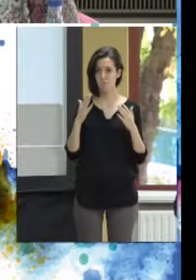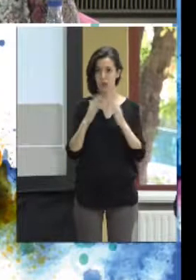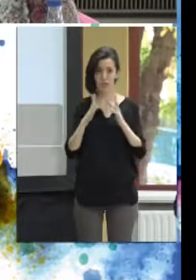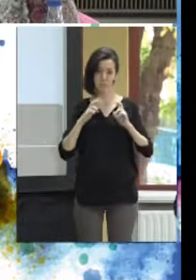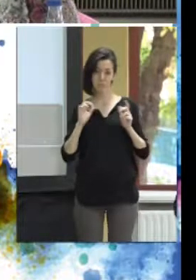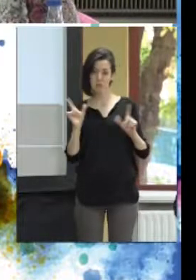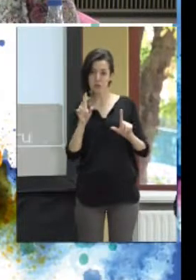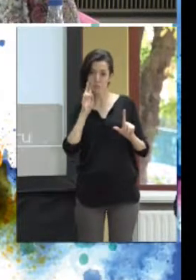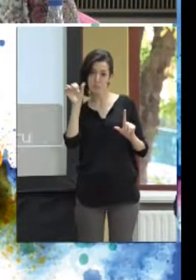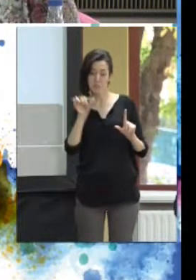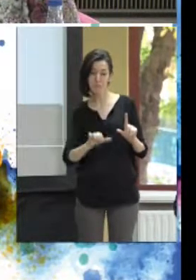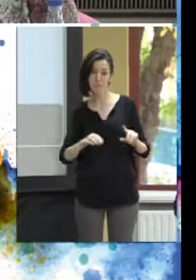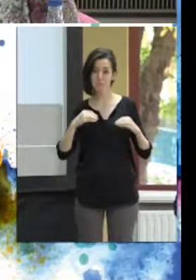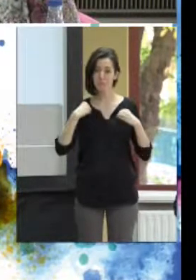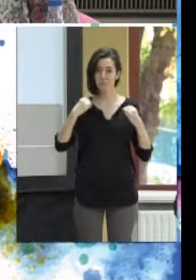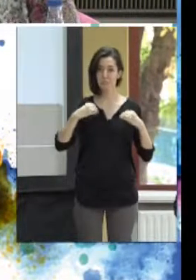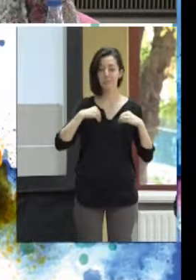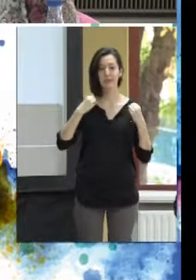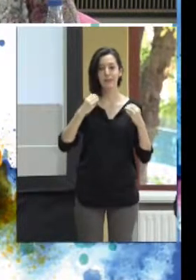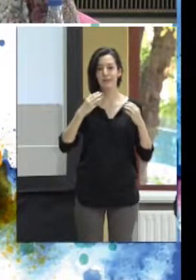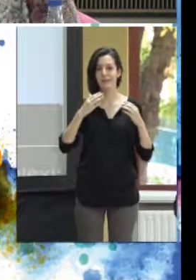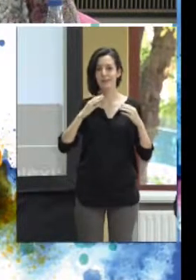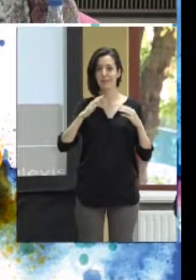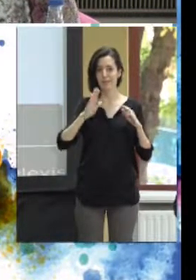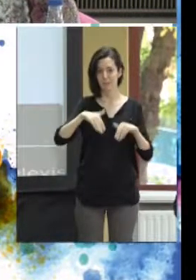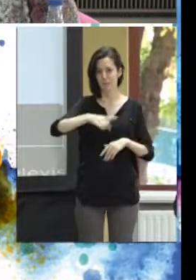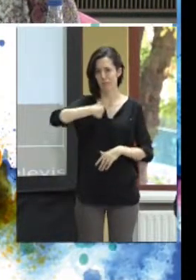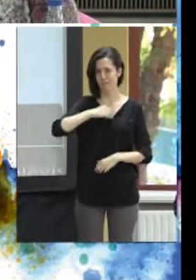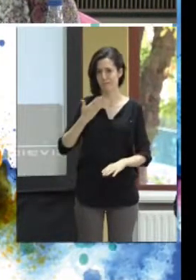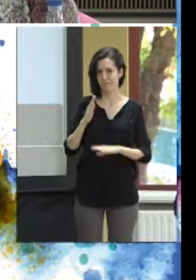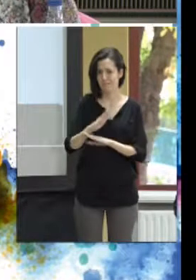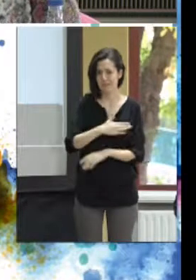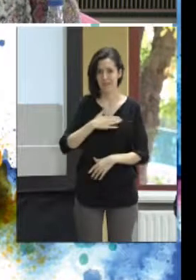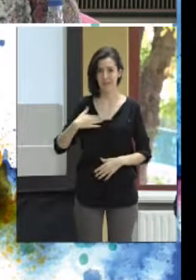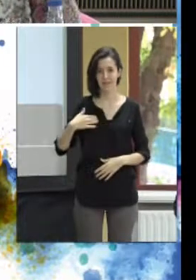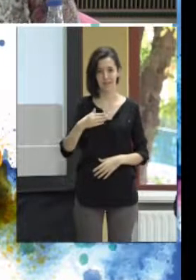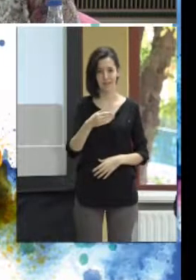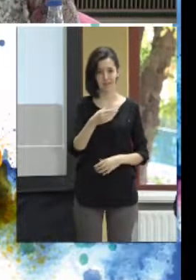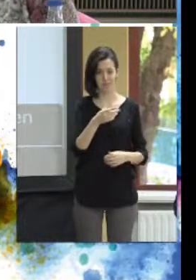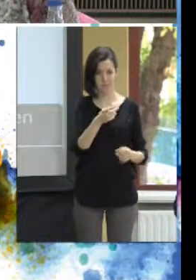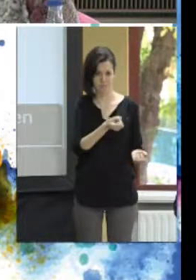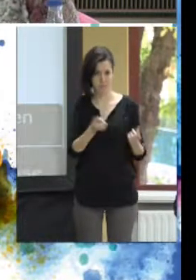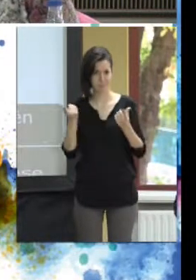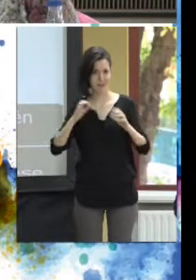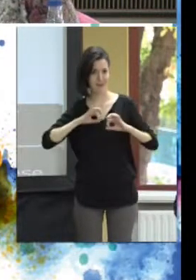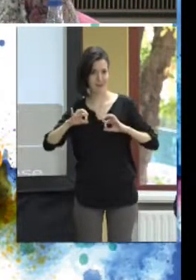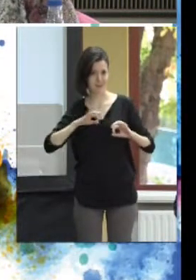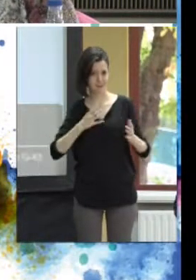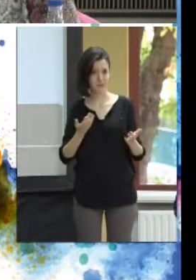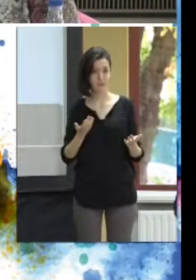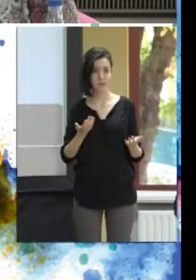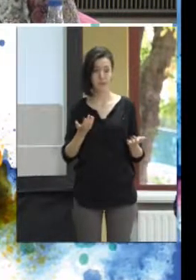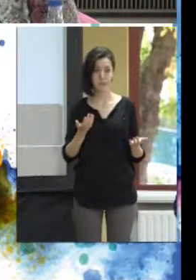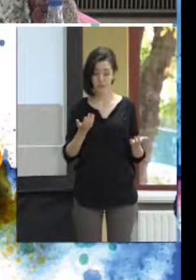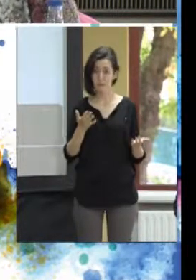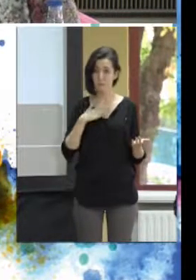television. And then the next step was for these people to go to the theater. So the idea was, why not